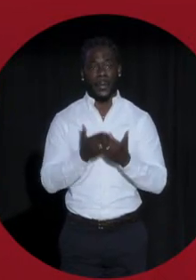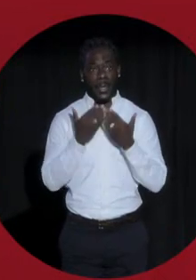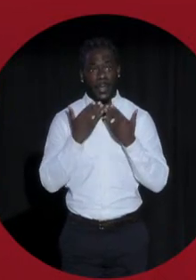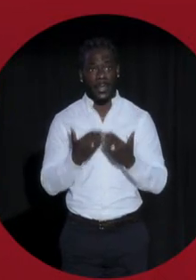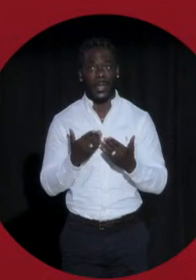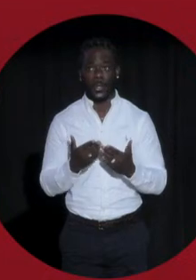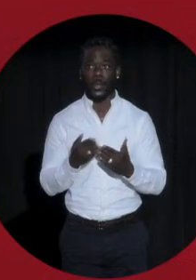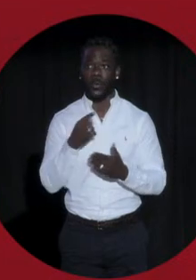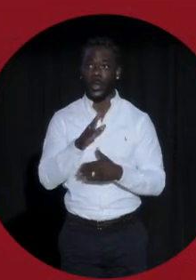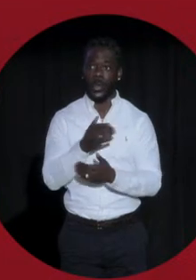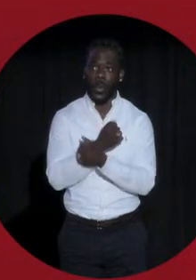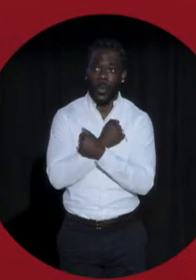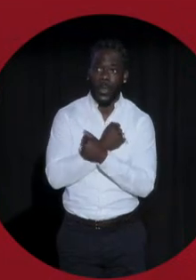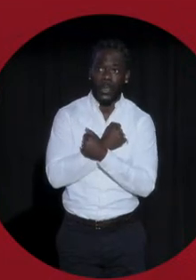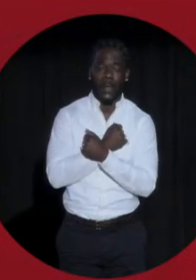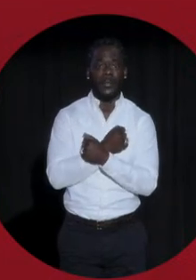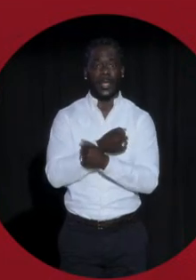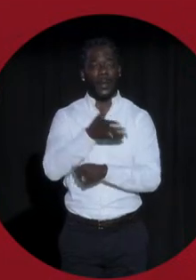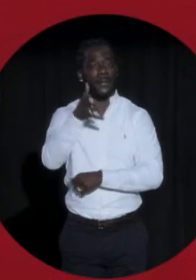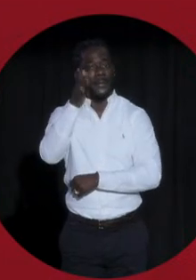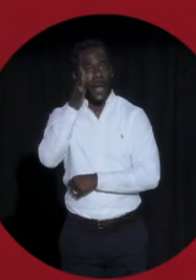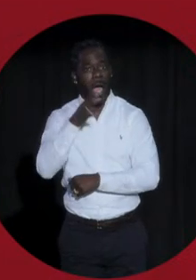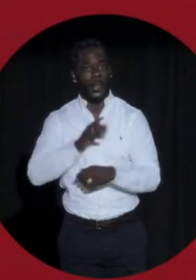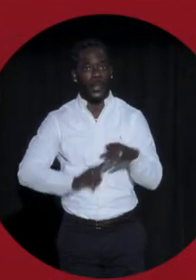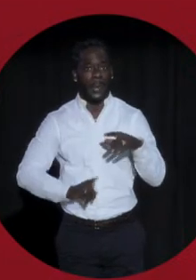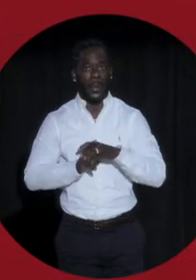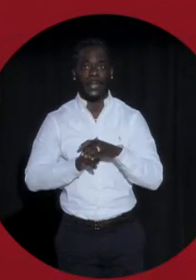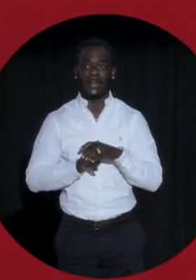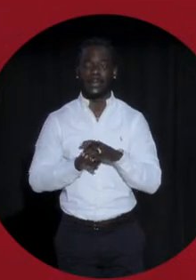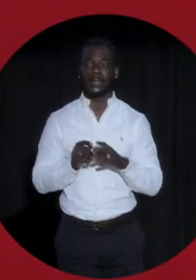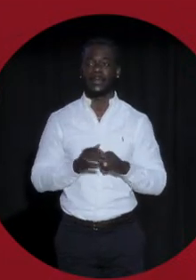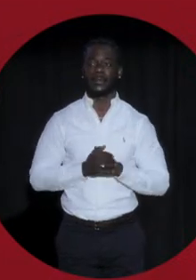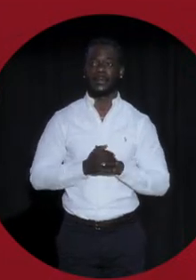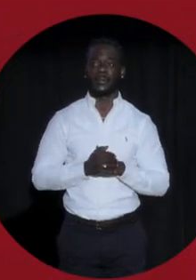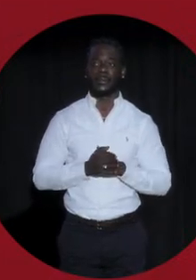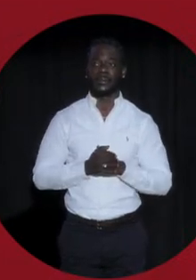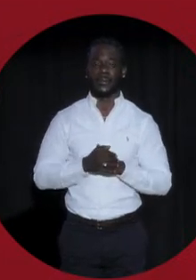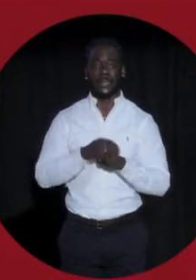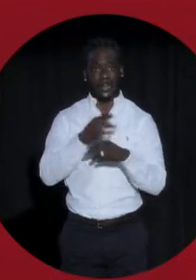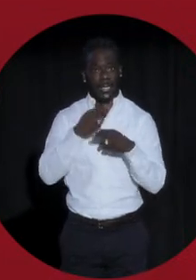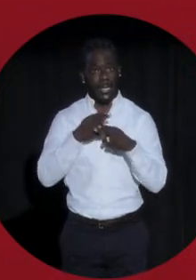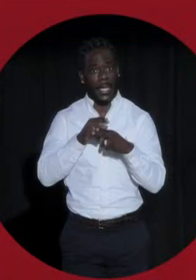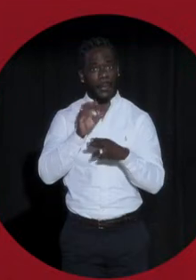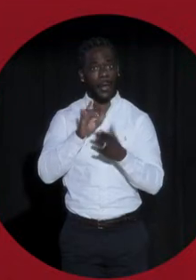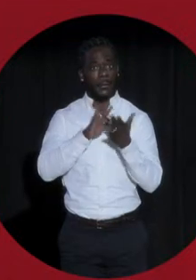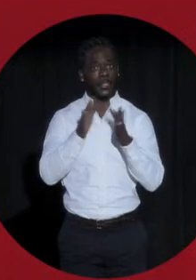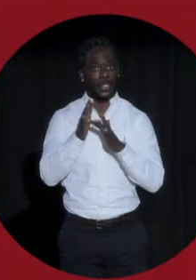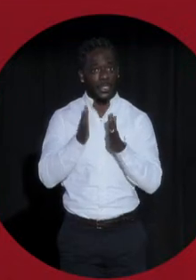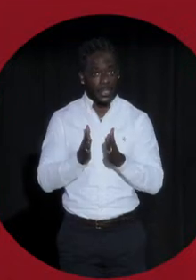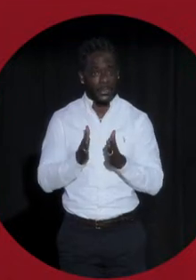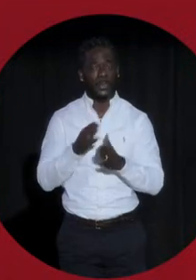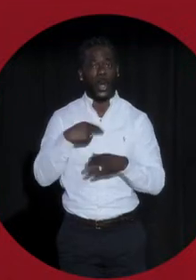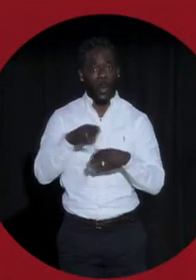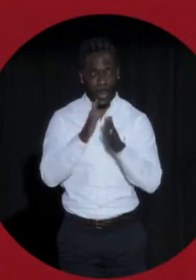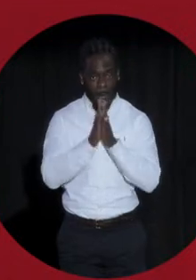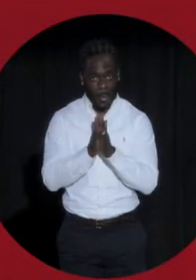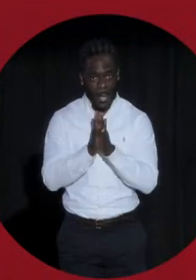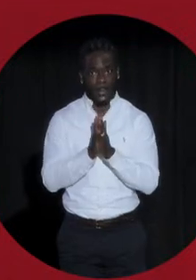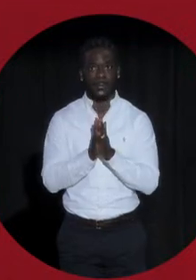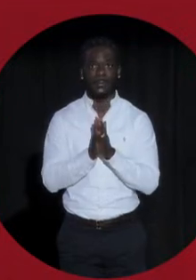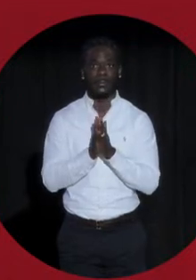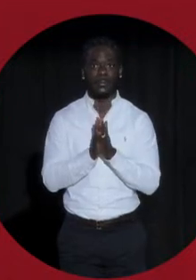for your loving fatherly presence, for it is in the name of Jesus that we pray. And we all